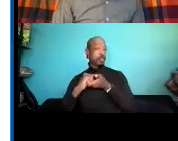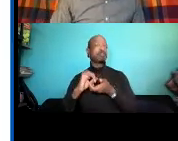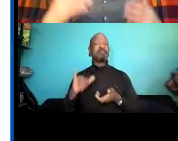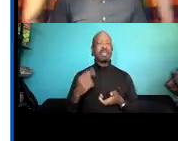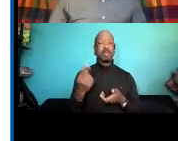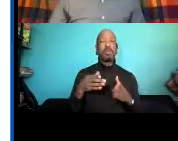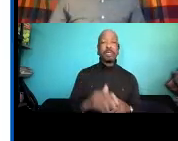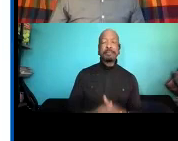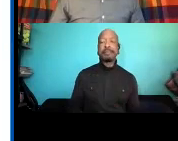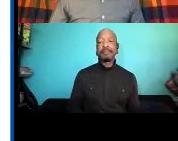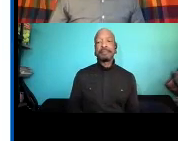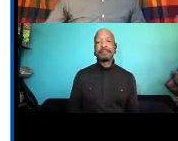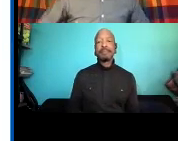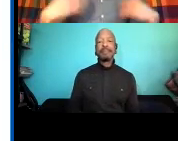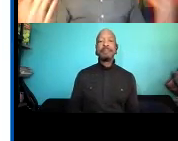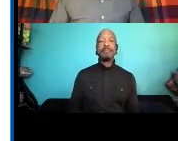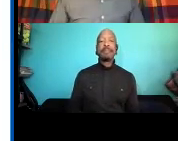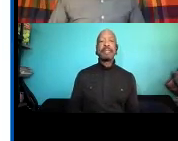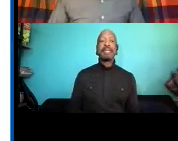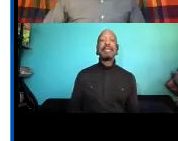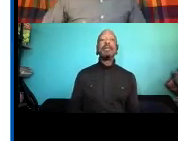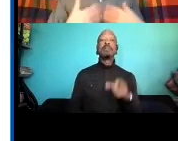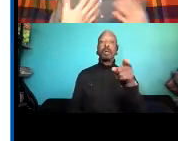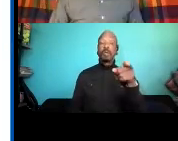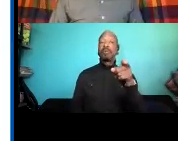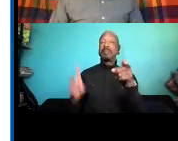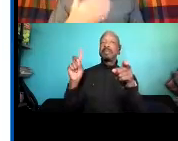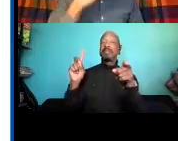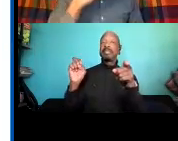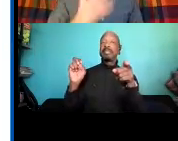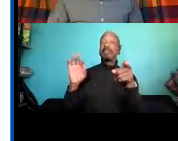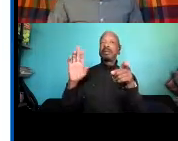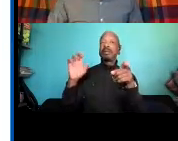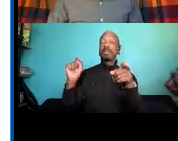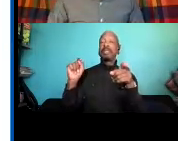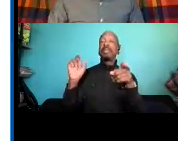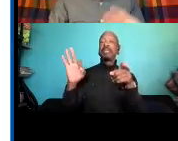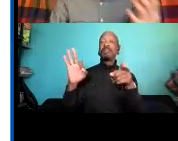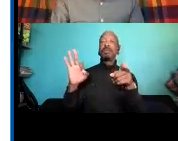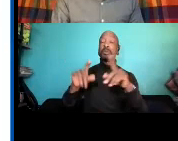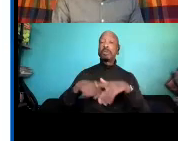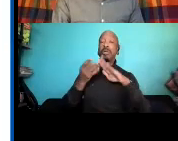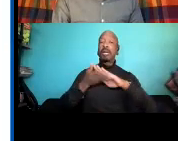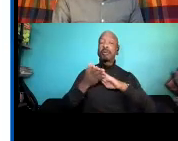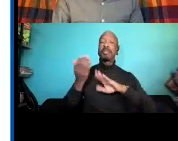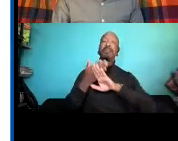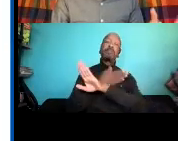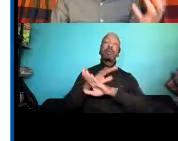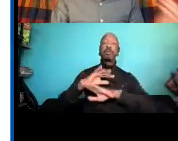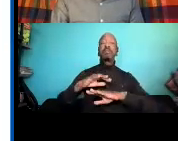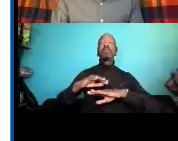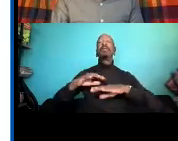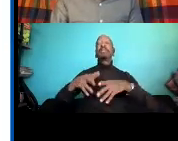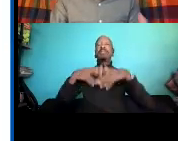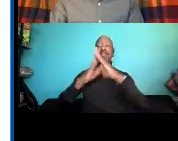And so those are the defaults. If you start operating without doing anything to form a legal entity, you're going to be a sole proprietor,